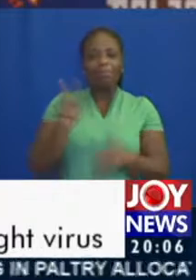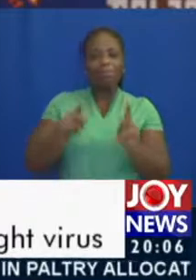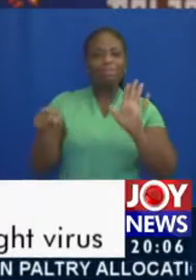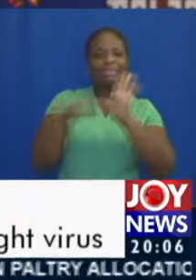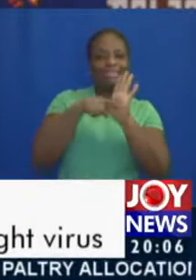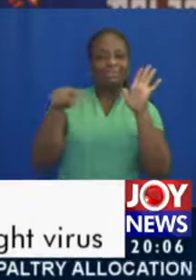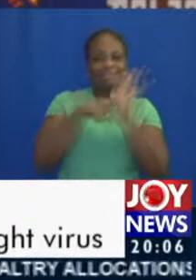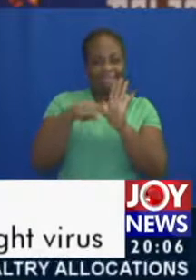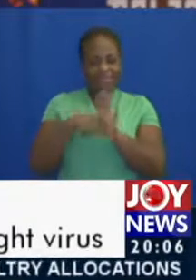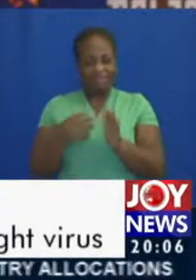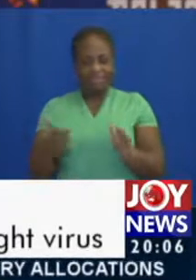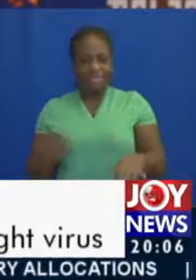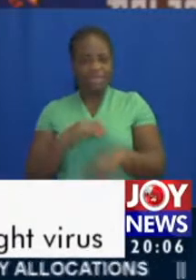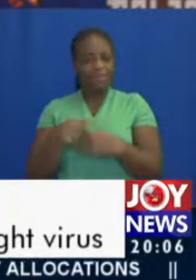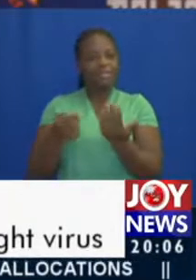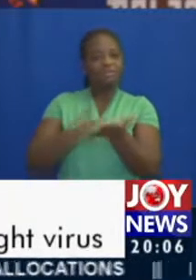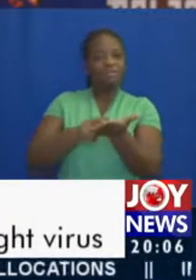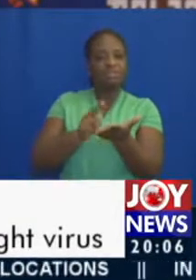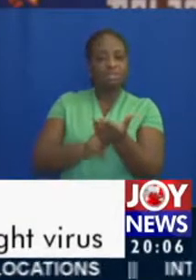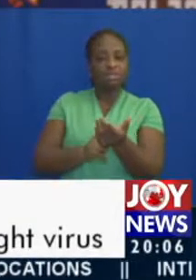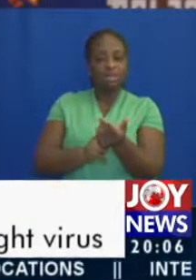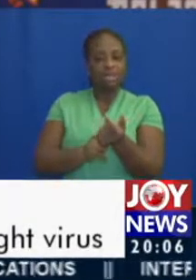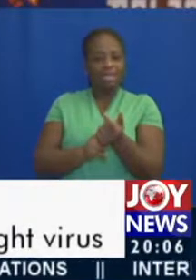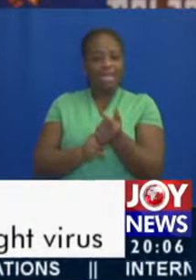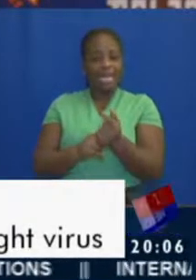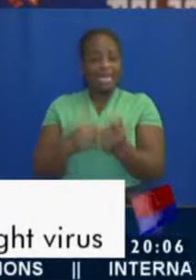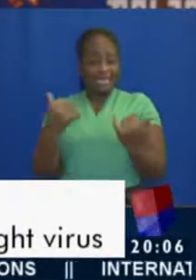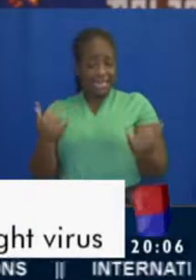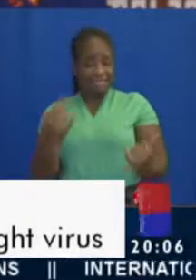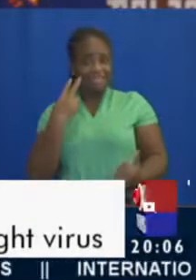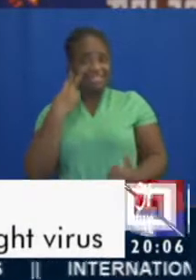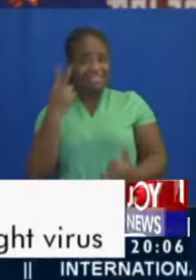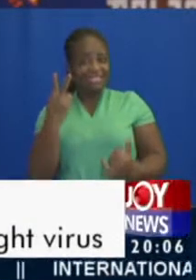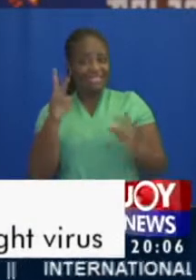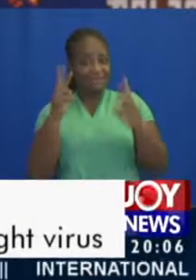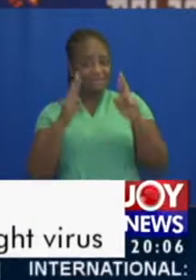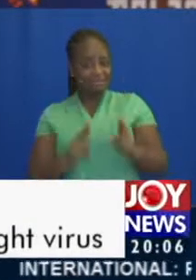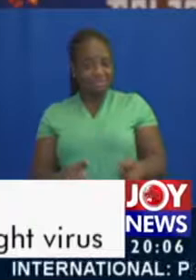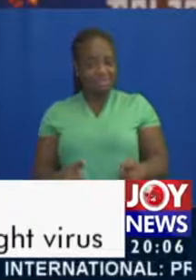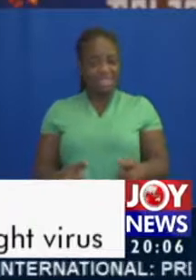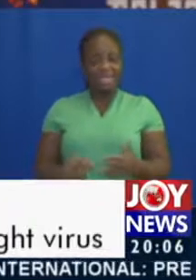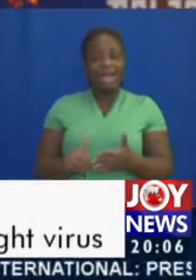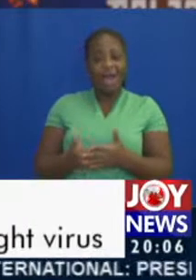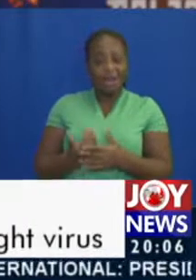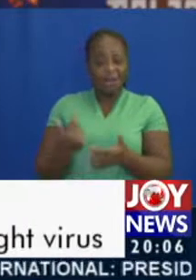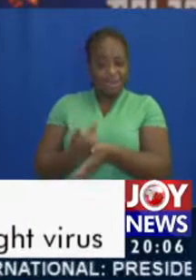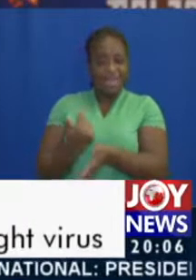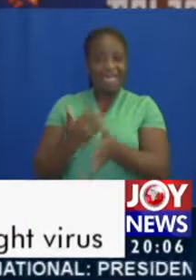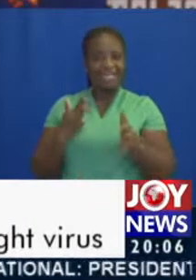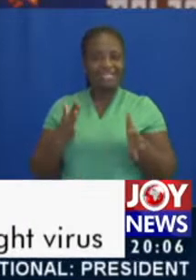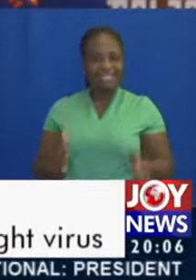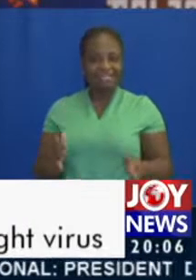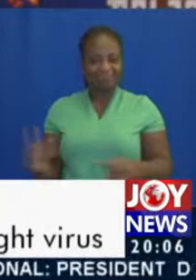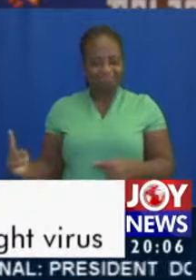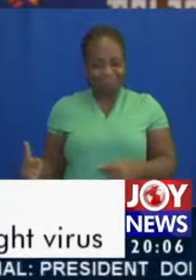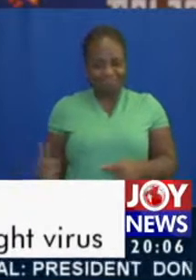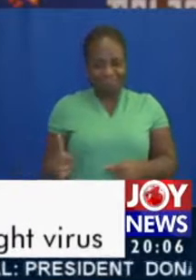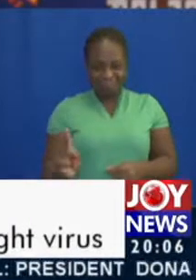sentiments, underestimate the resolve and the determination of Ghanaians to build a